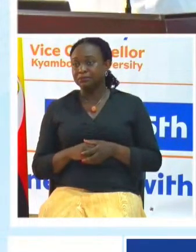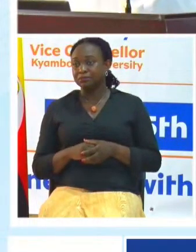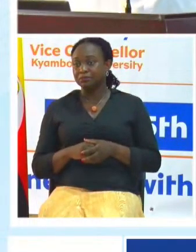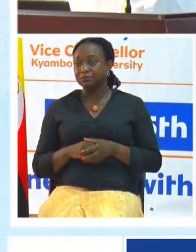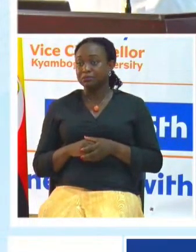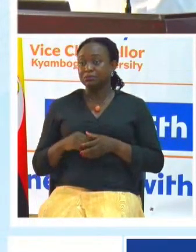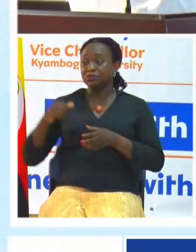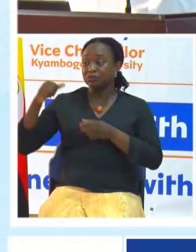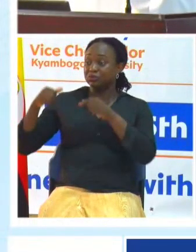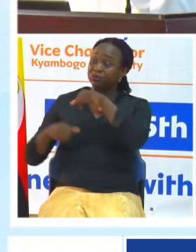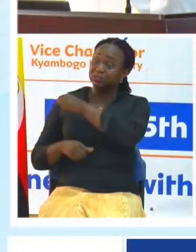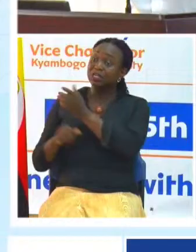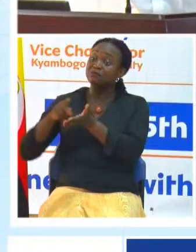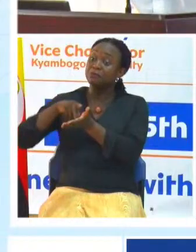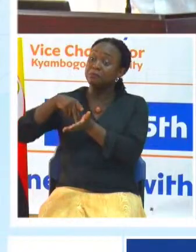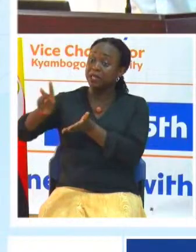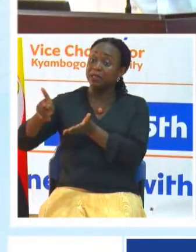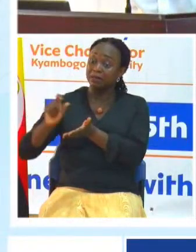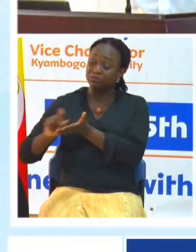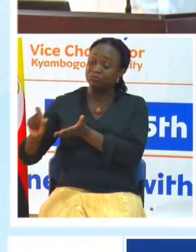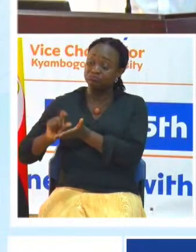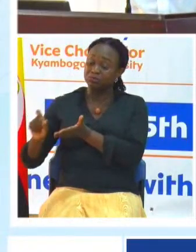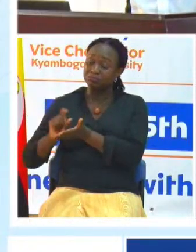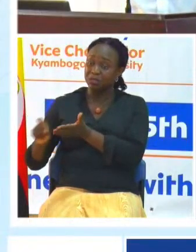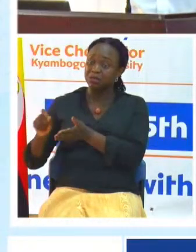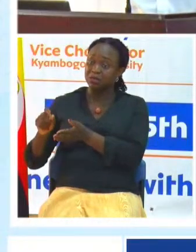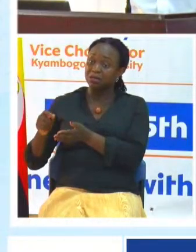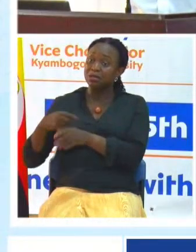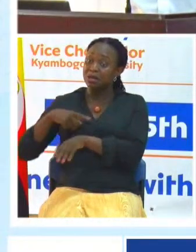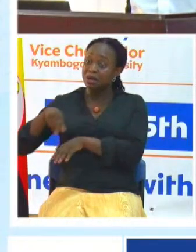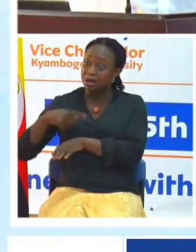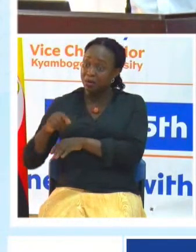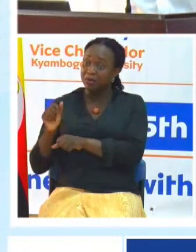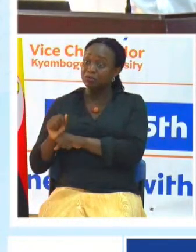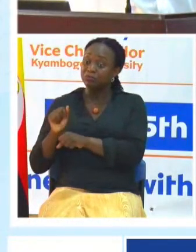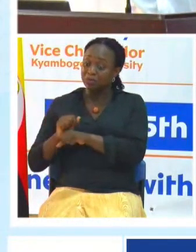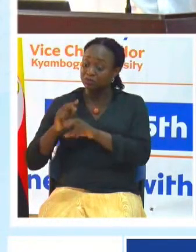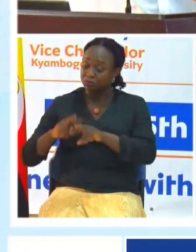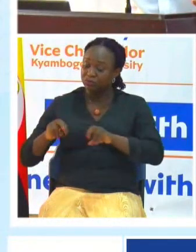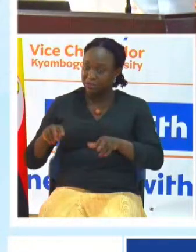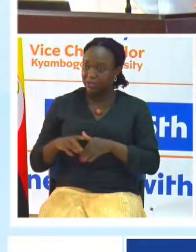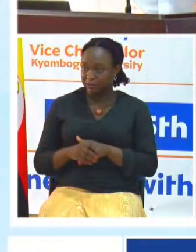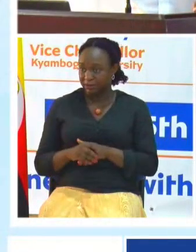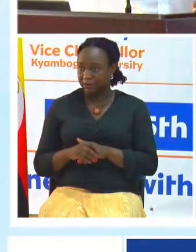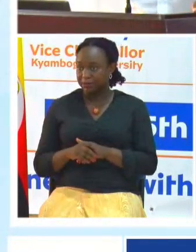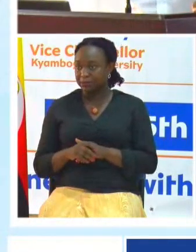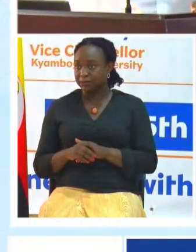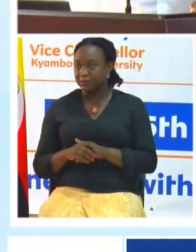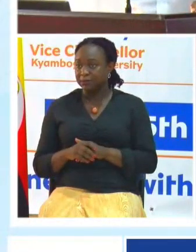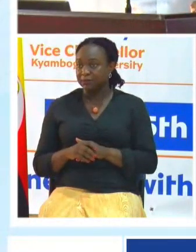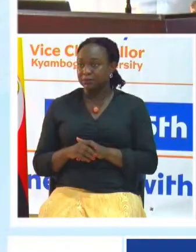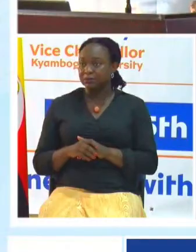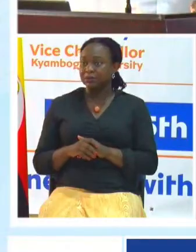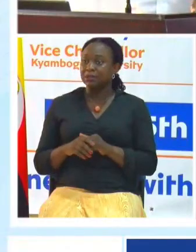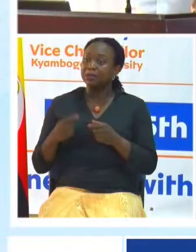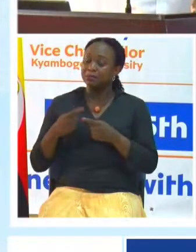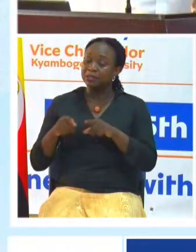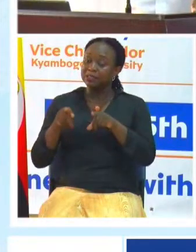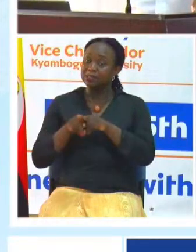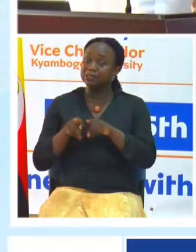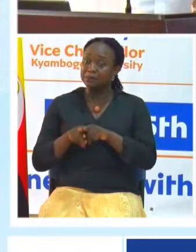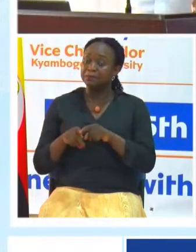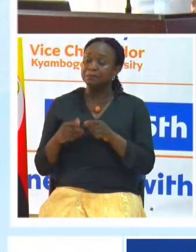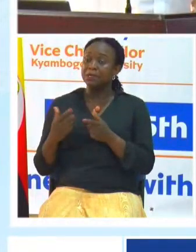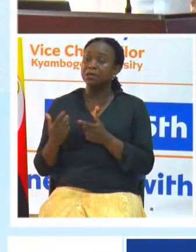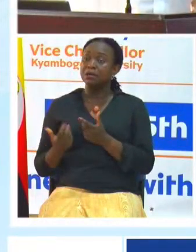be paying you for the 20 hours that you part-time while working on the research with me, but also I'll be able